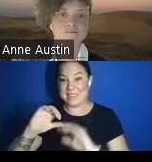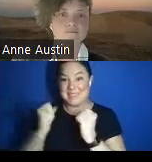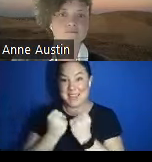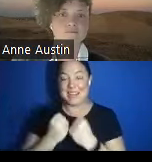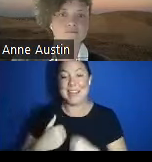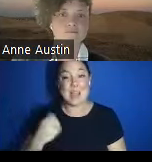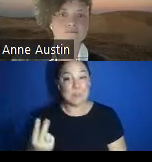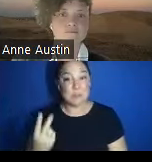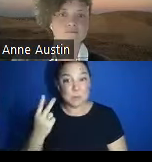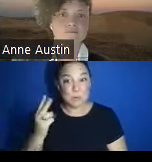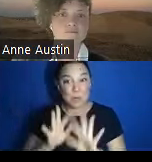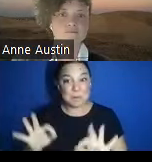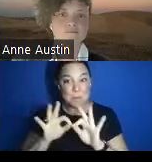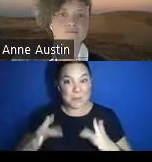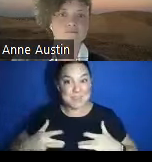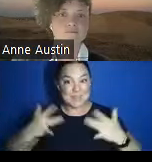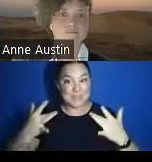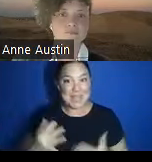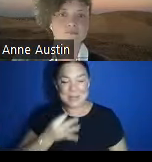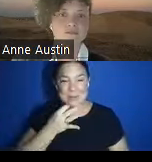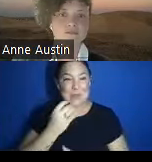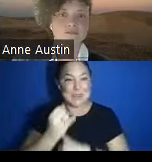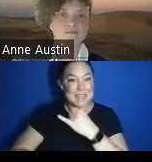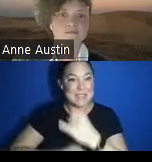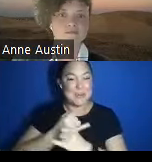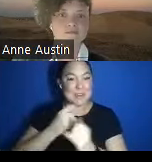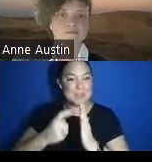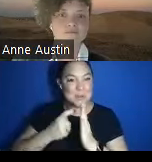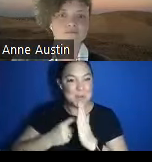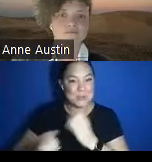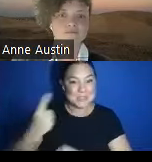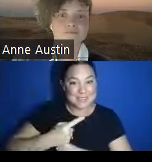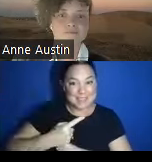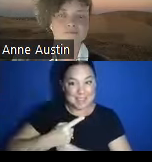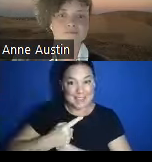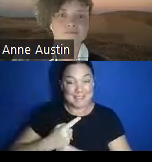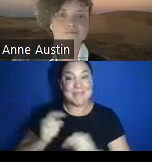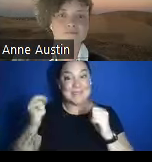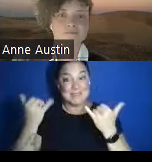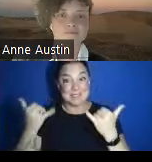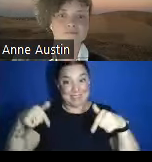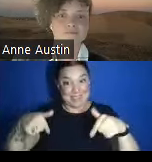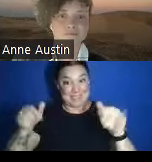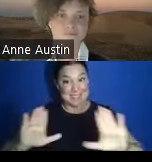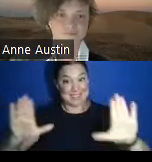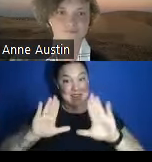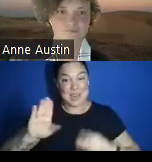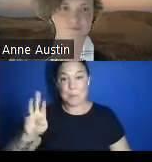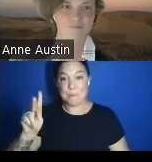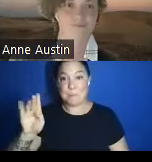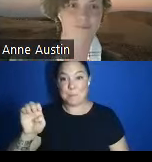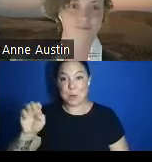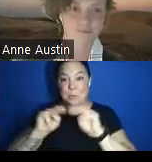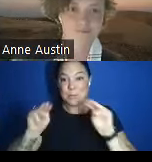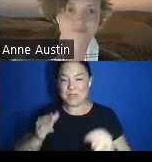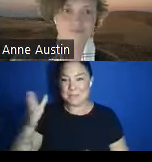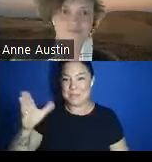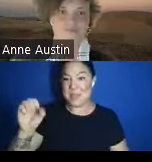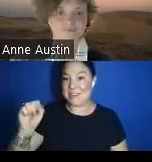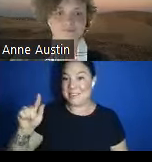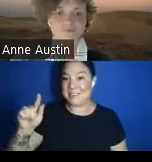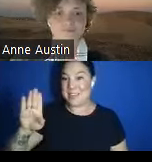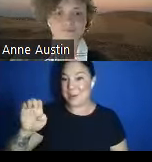two important events coming up: an International Archaeology Day. That's this Sunday at the Burke Museum in Seattle. It is